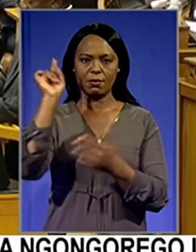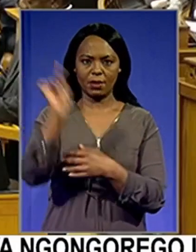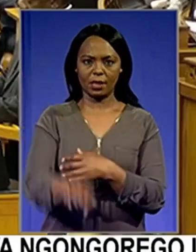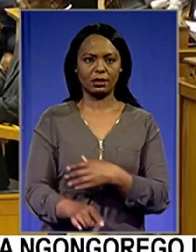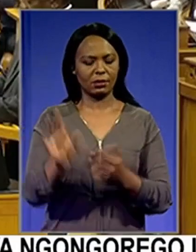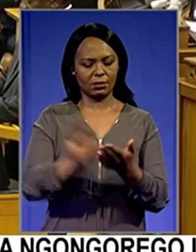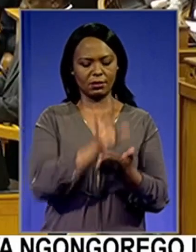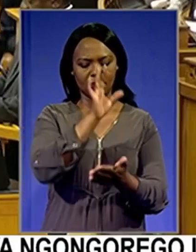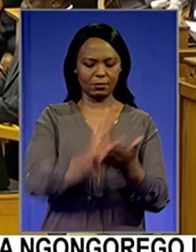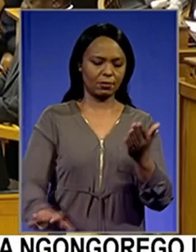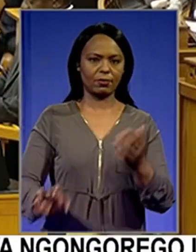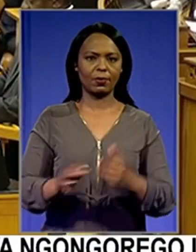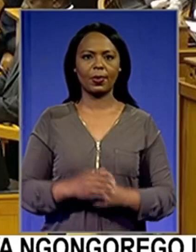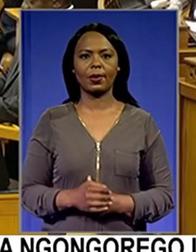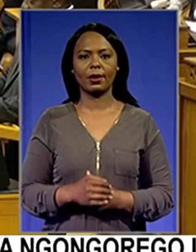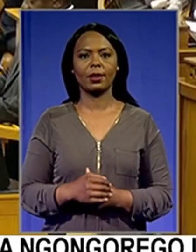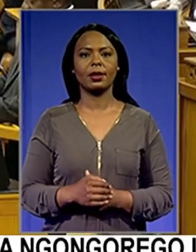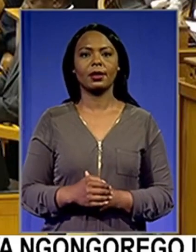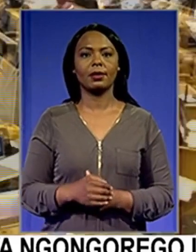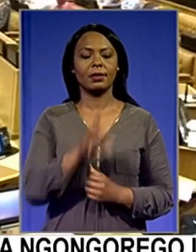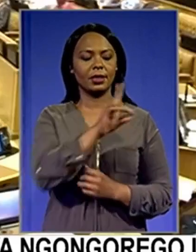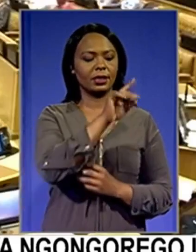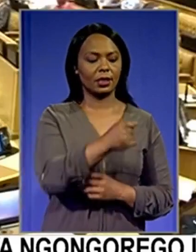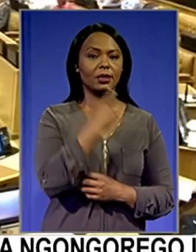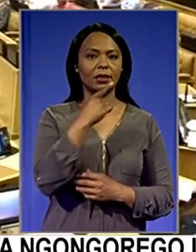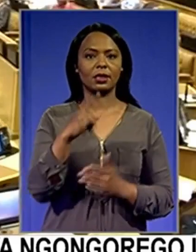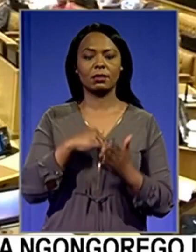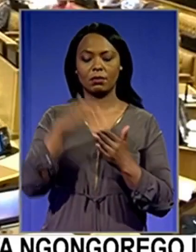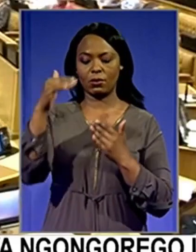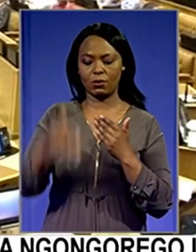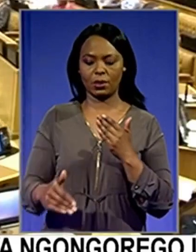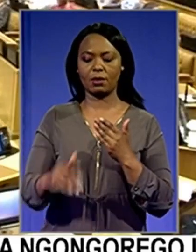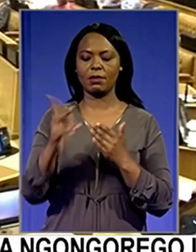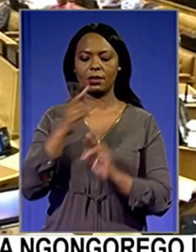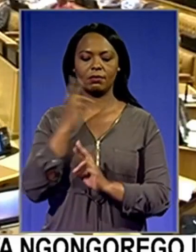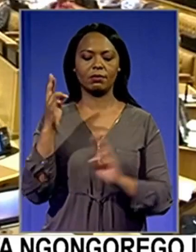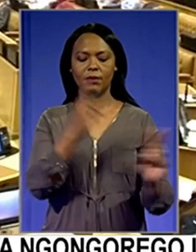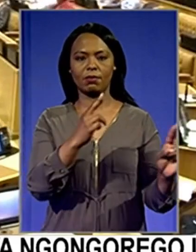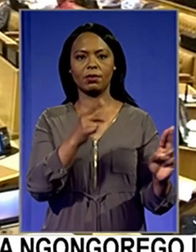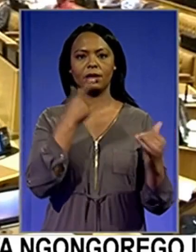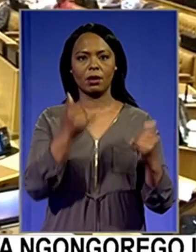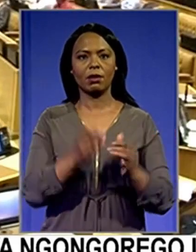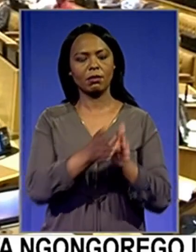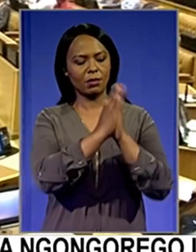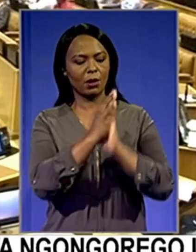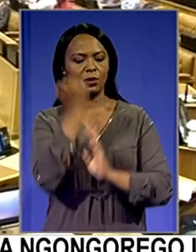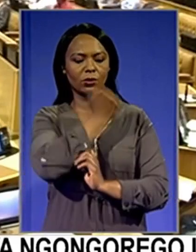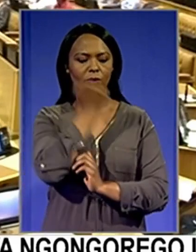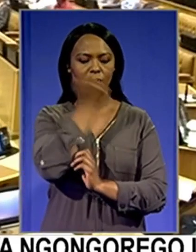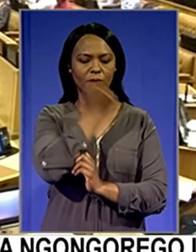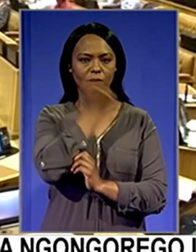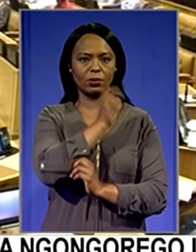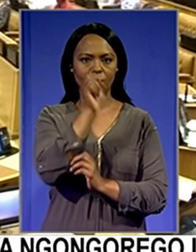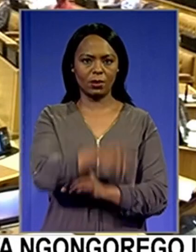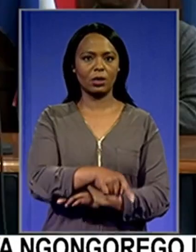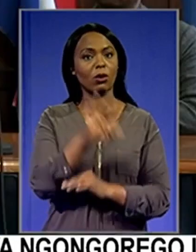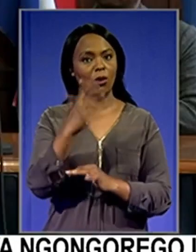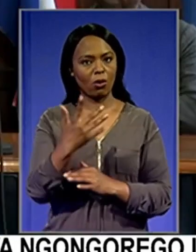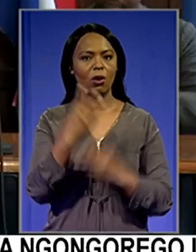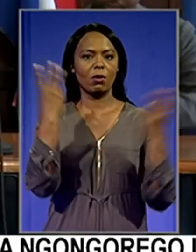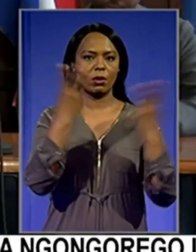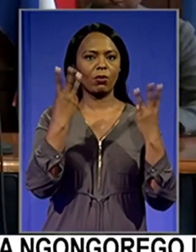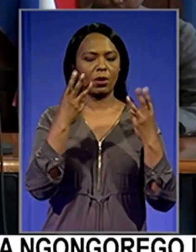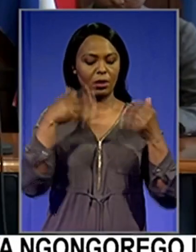kganetso leno la semmuso le netse Ramaphosa go fitla mo bokutlong jwa beke go diragatsa dikopo tsa bone kgotsa go lepana le mogwanto wa